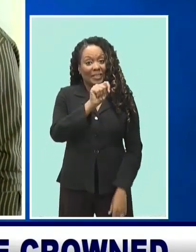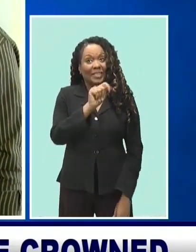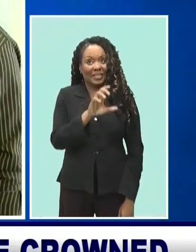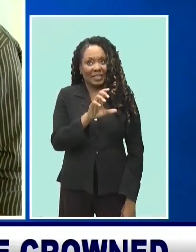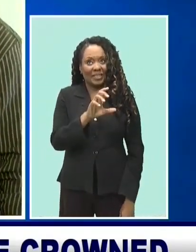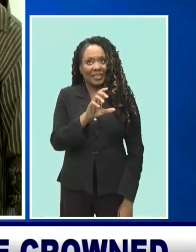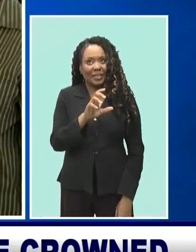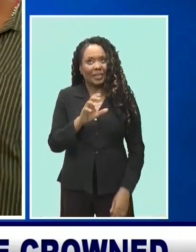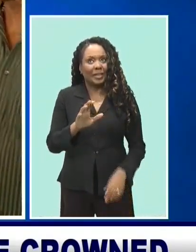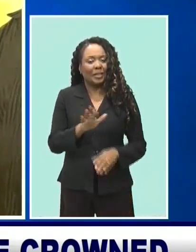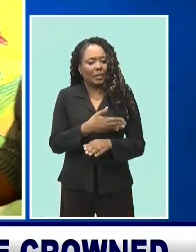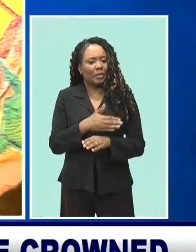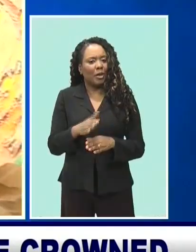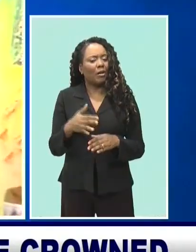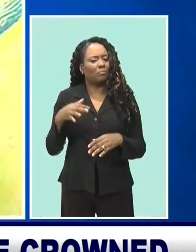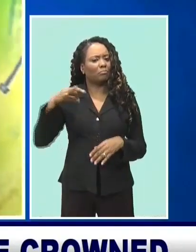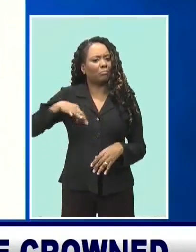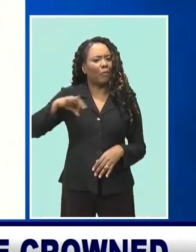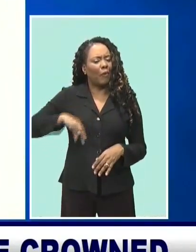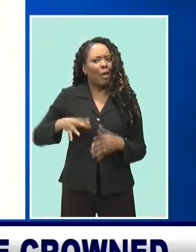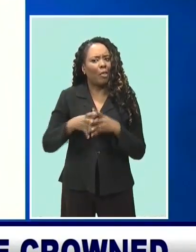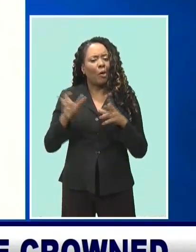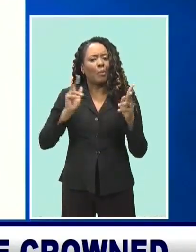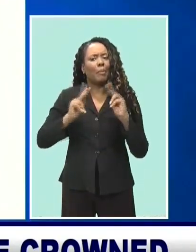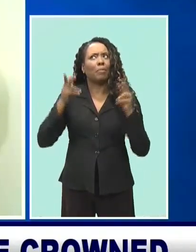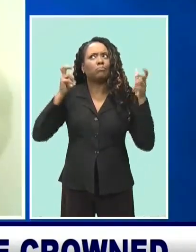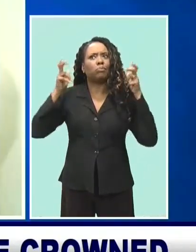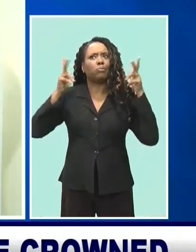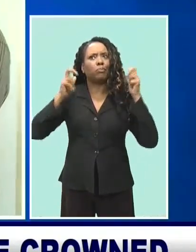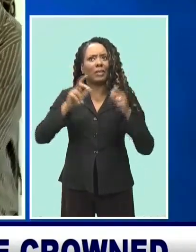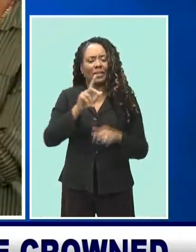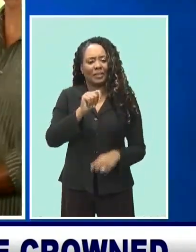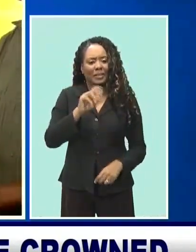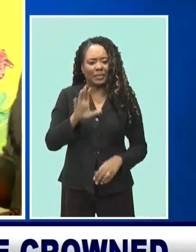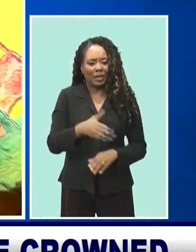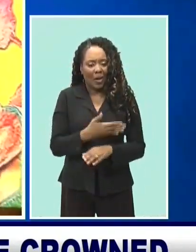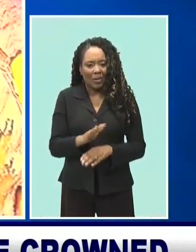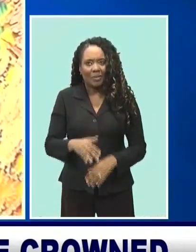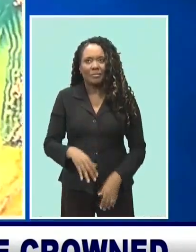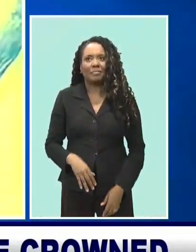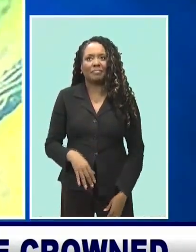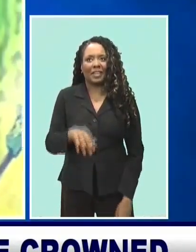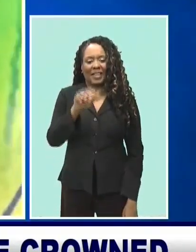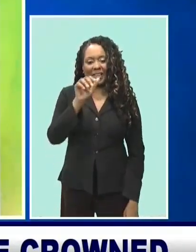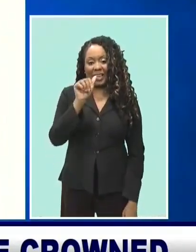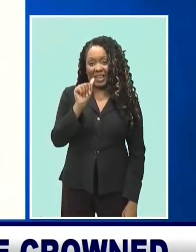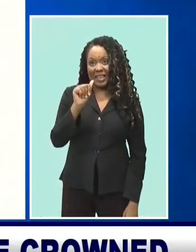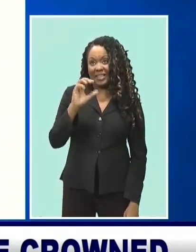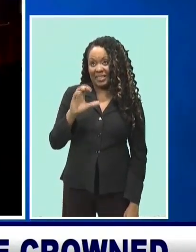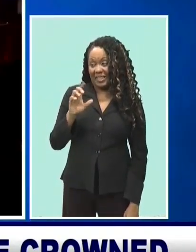into the final benefiting from a couple months of regular airplay. AC's Christmas in Cropover